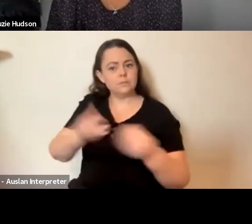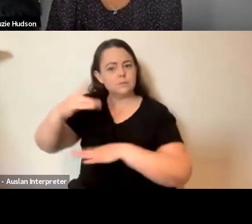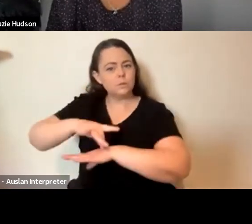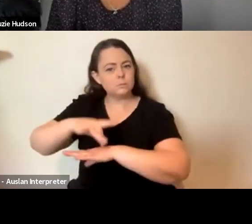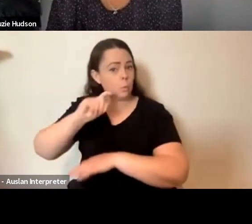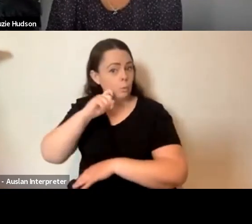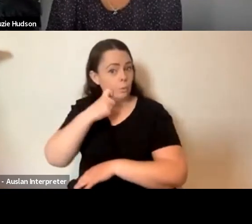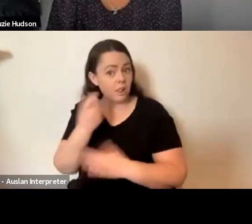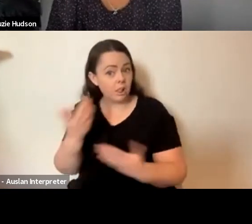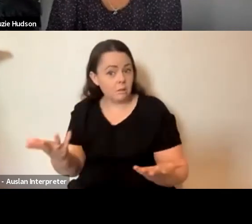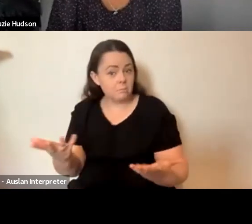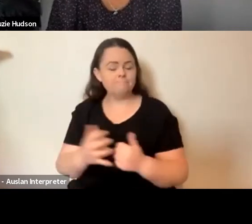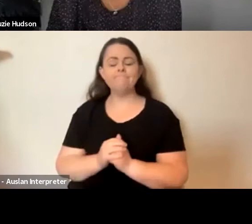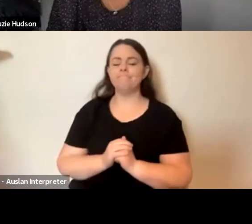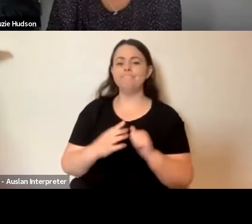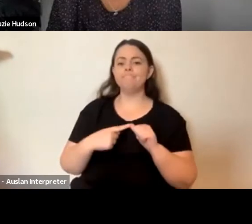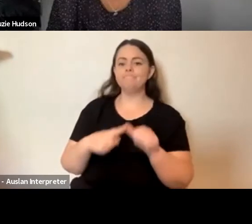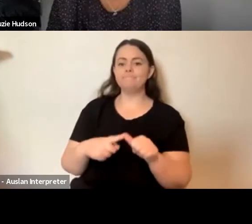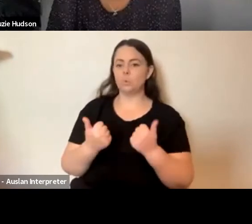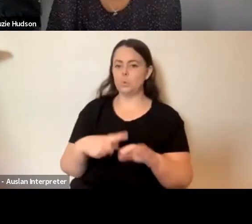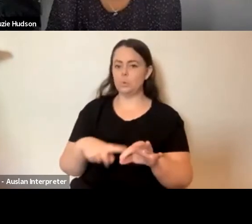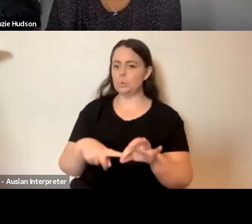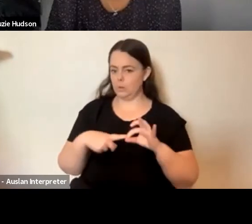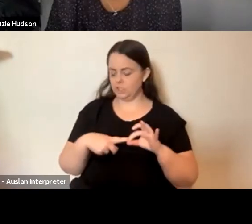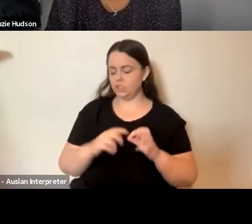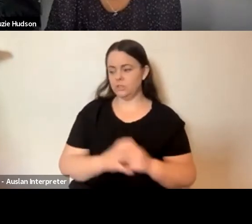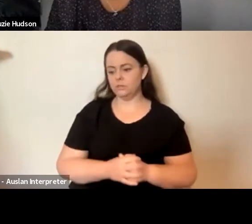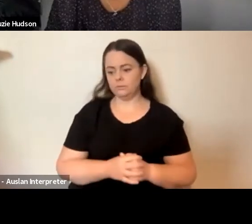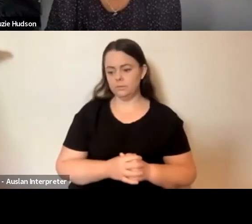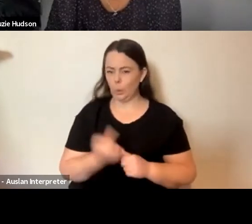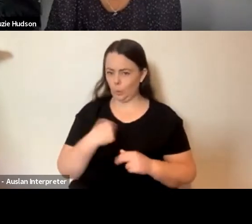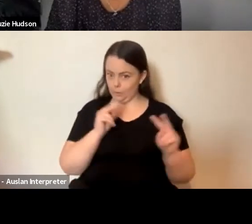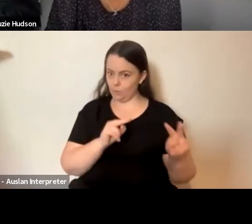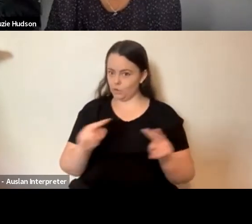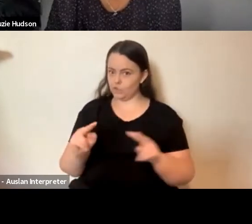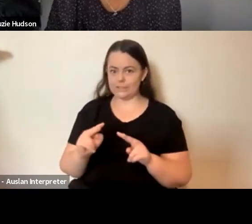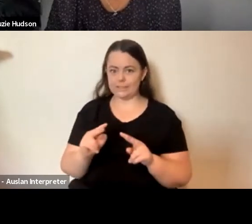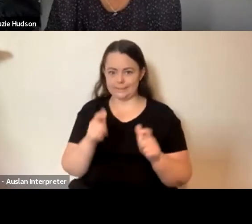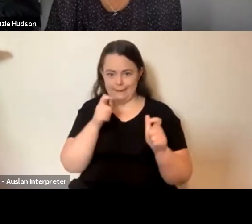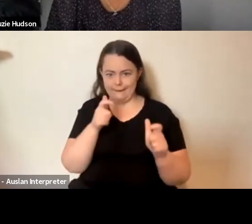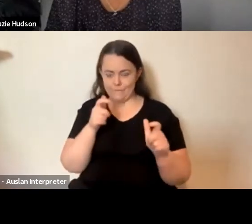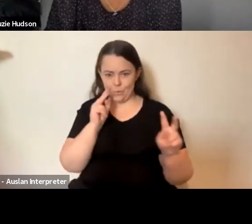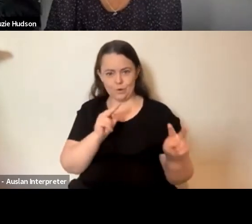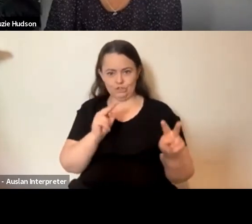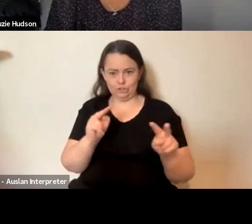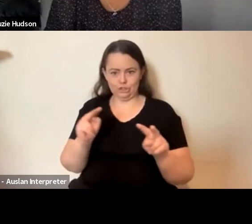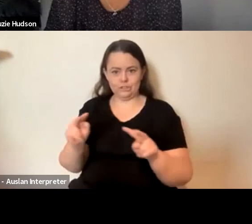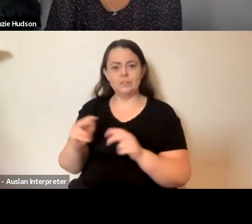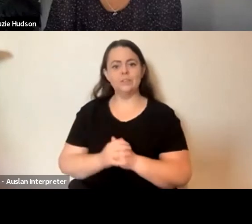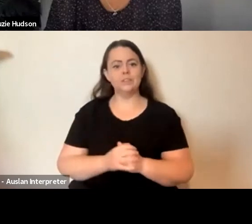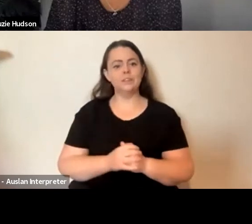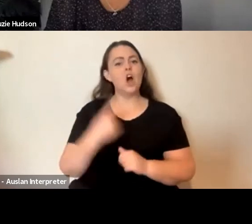a really good question, and obviously something that we're all kind of keeping an eye on. I mean, I would say that there's also a lot of